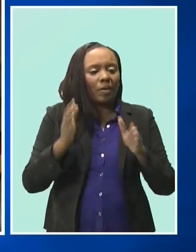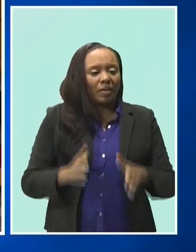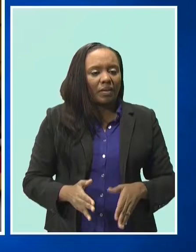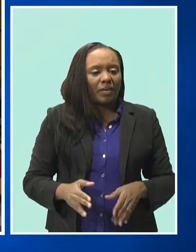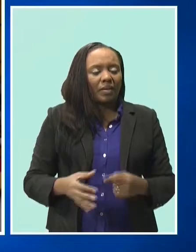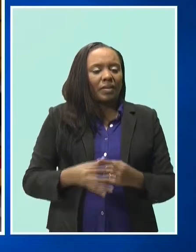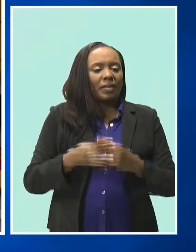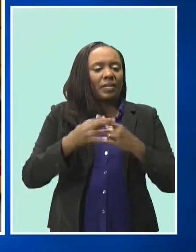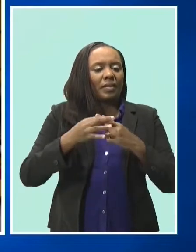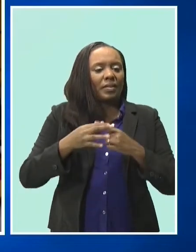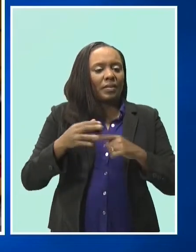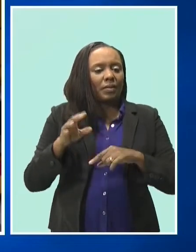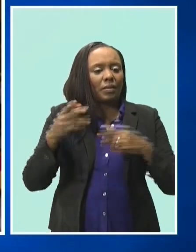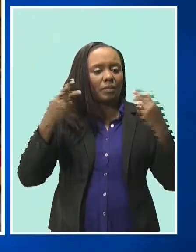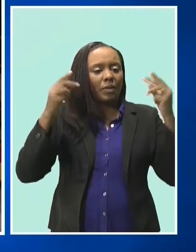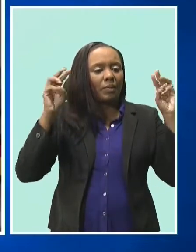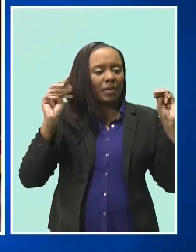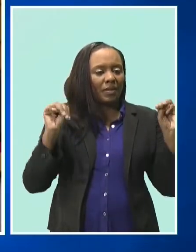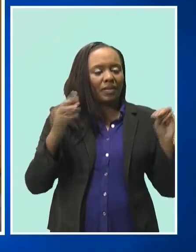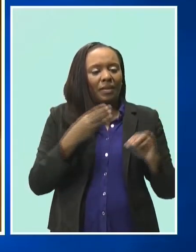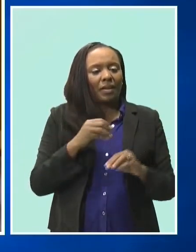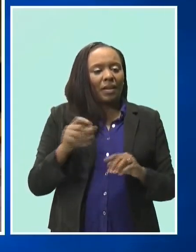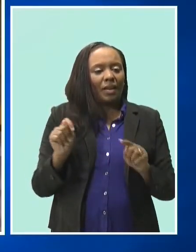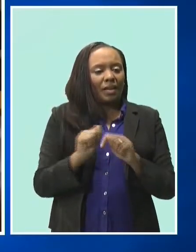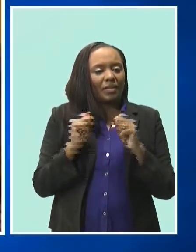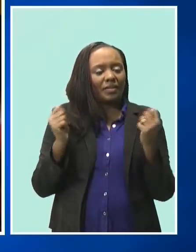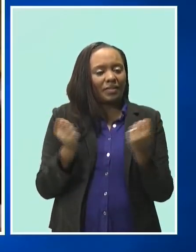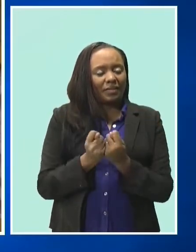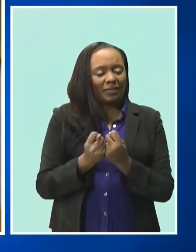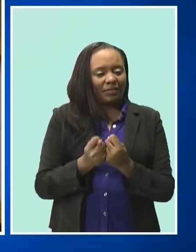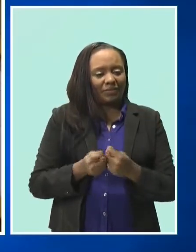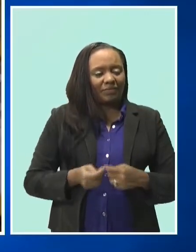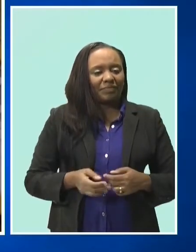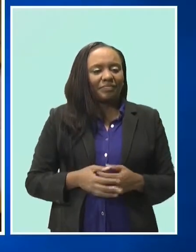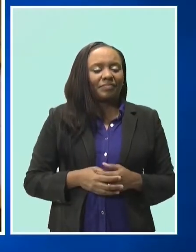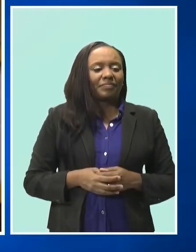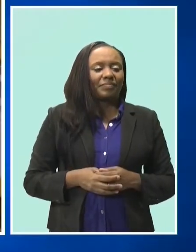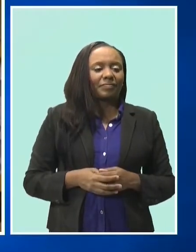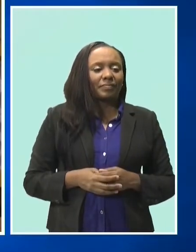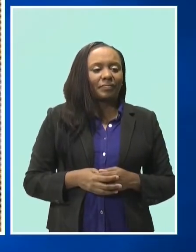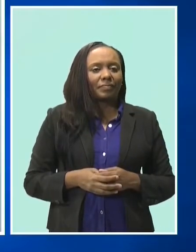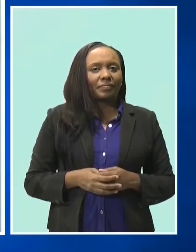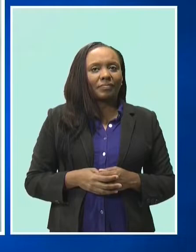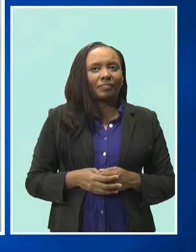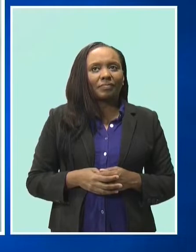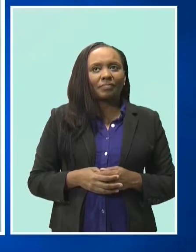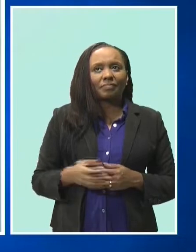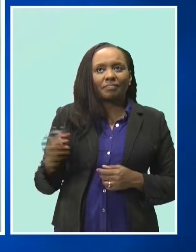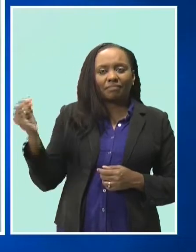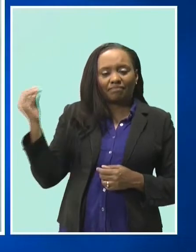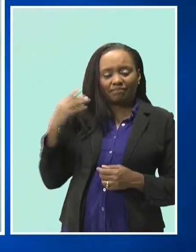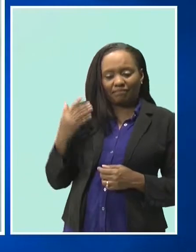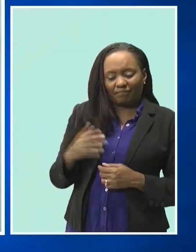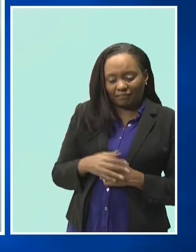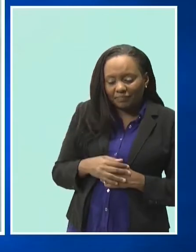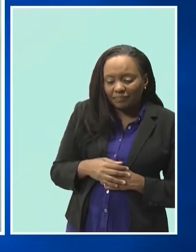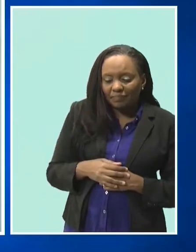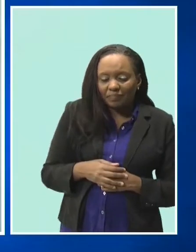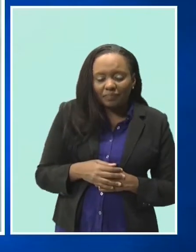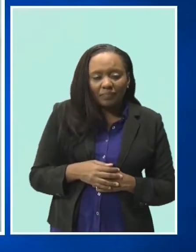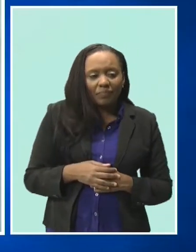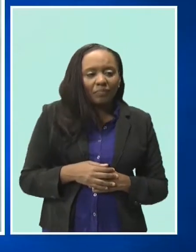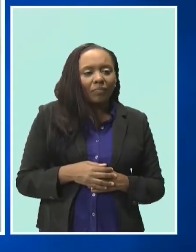services, particularly Prime Minister Mia Amor Motley and her team. all the essential services of the government that